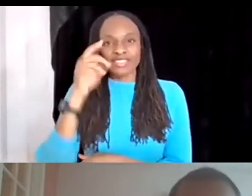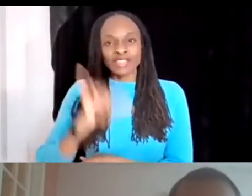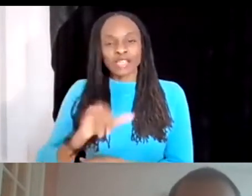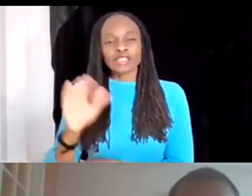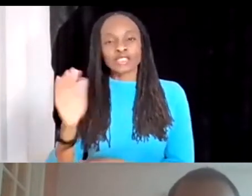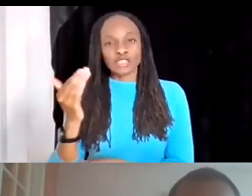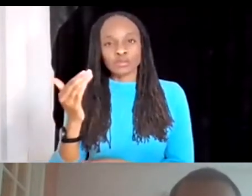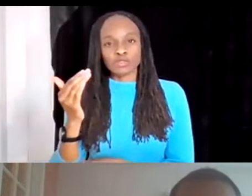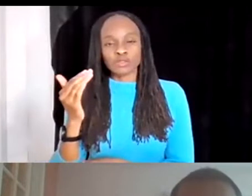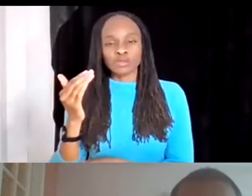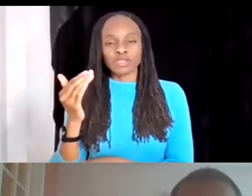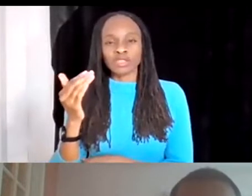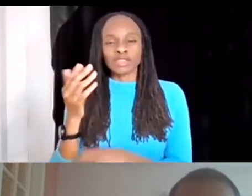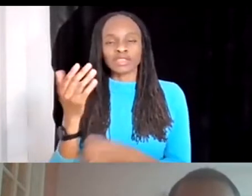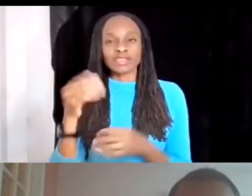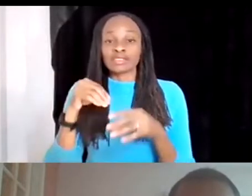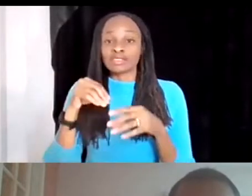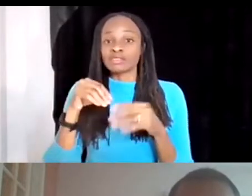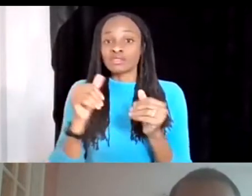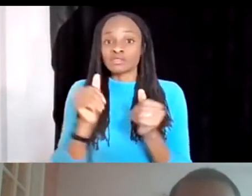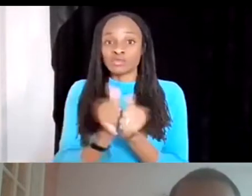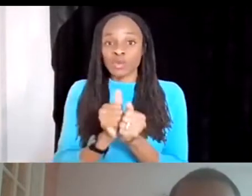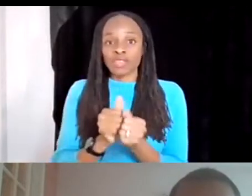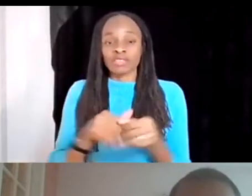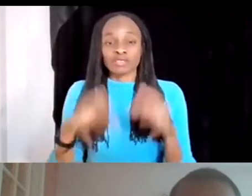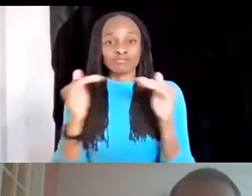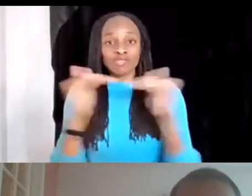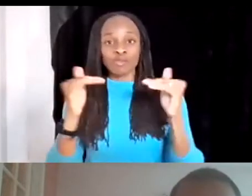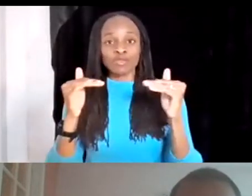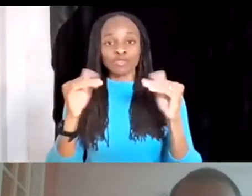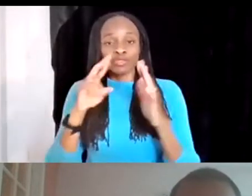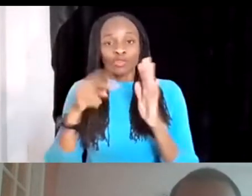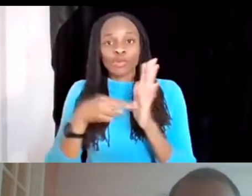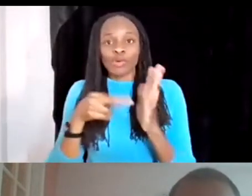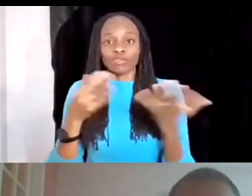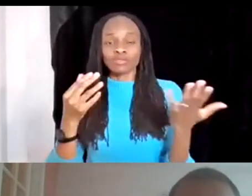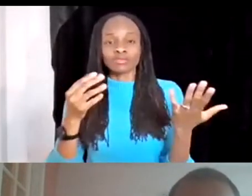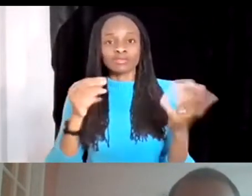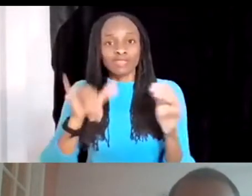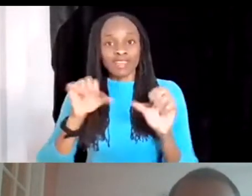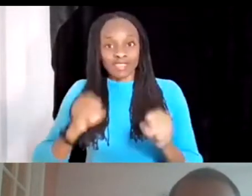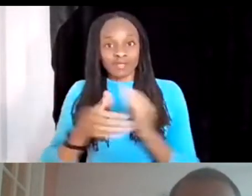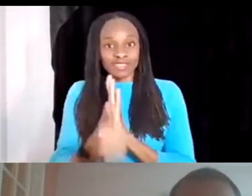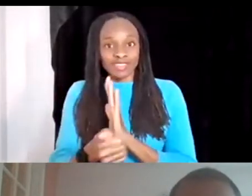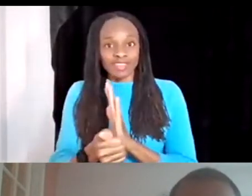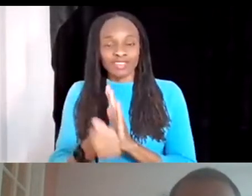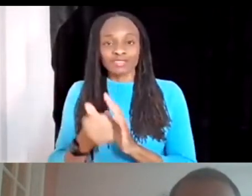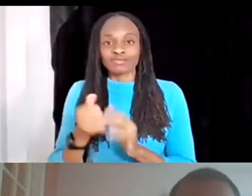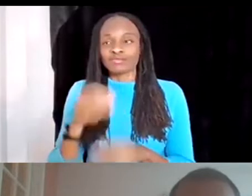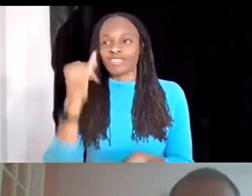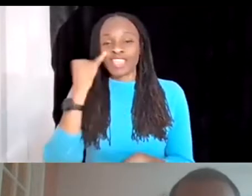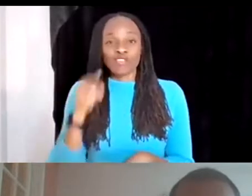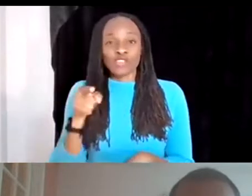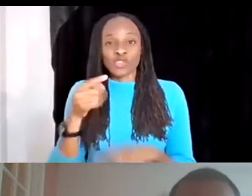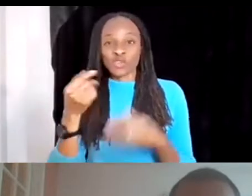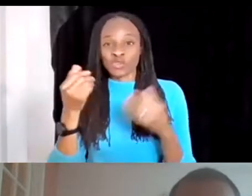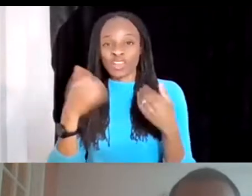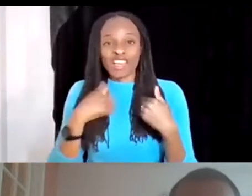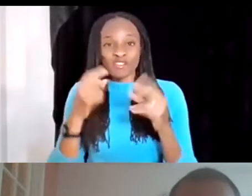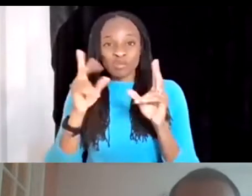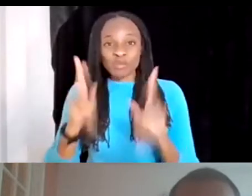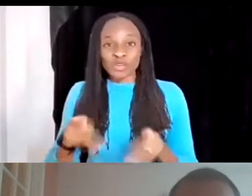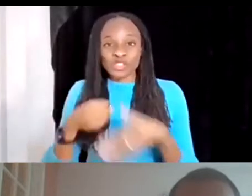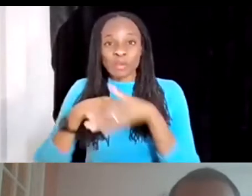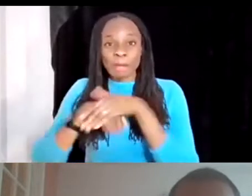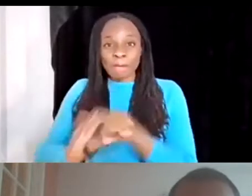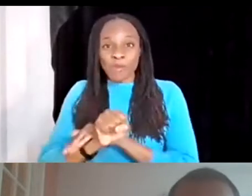in an equitable world, that would be a very employable skill set, especially on a film set. If you have somebody that is like born to solve problems and